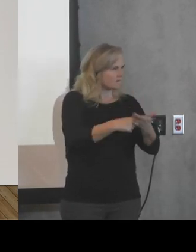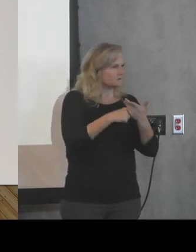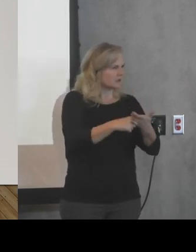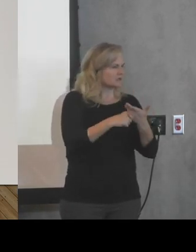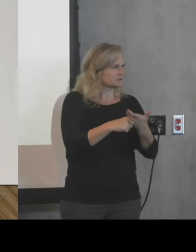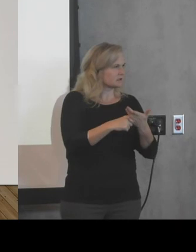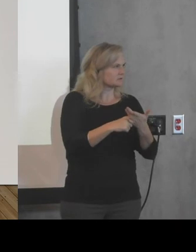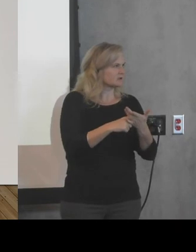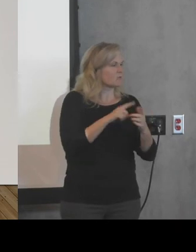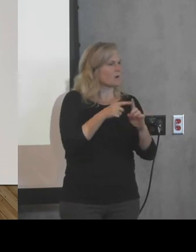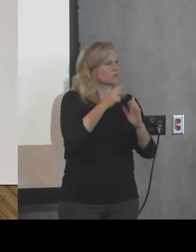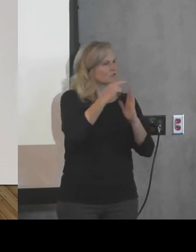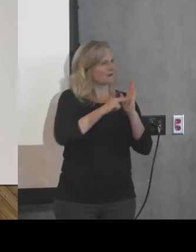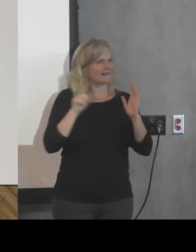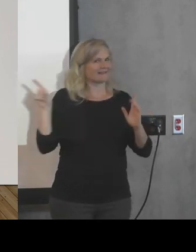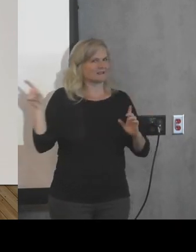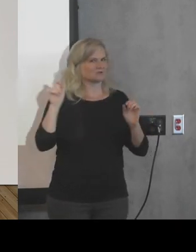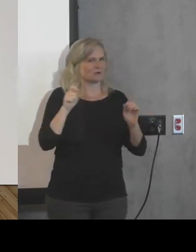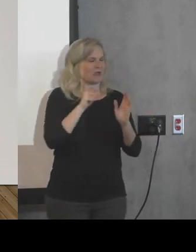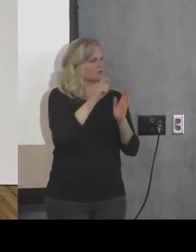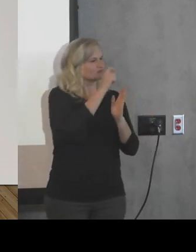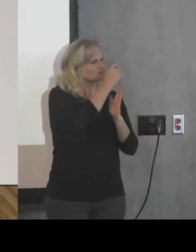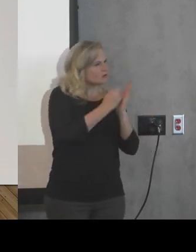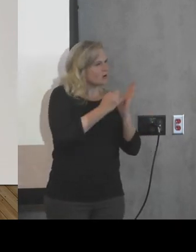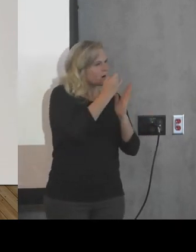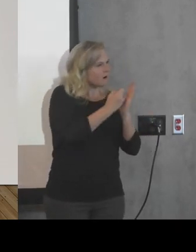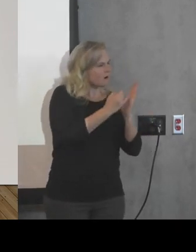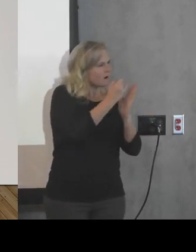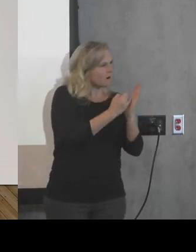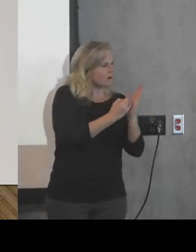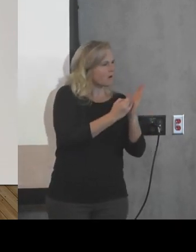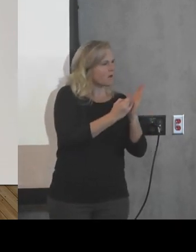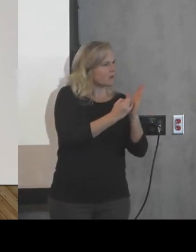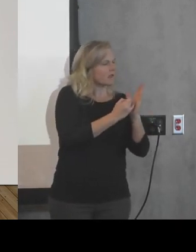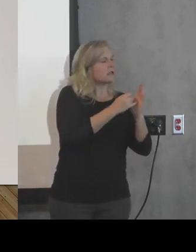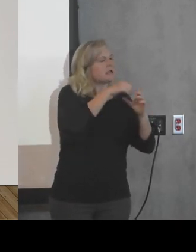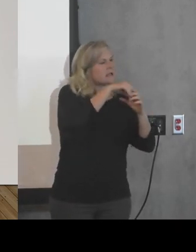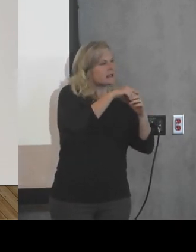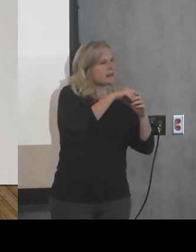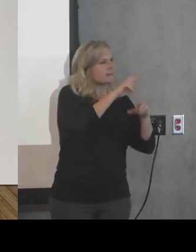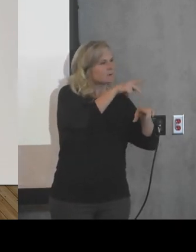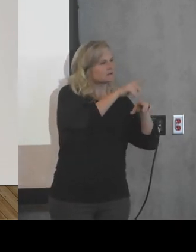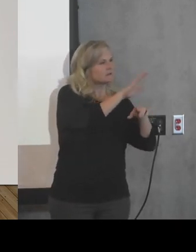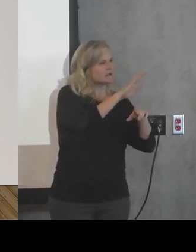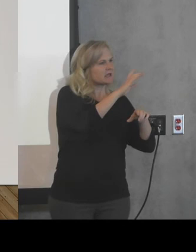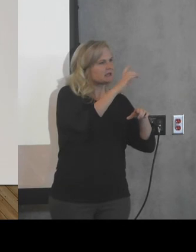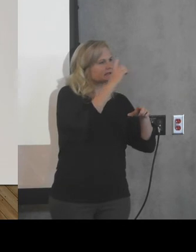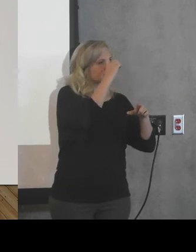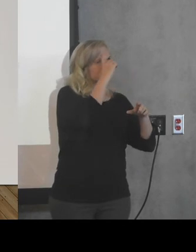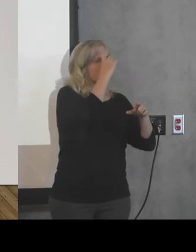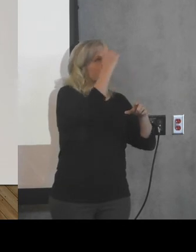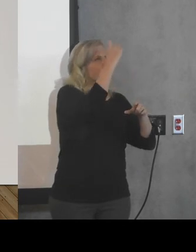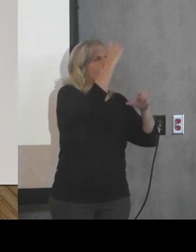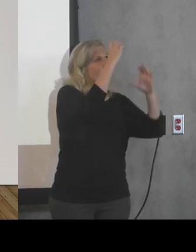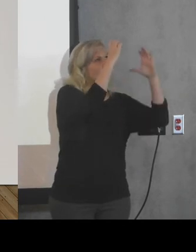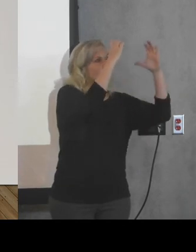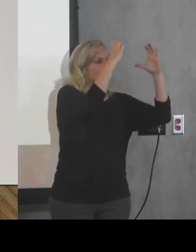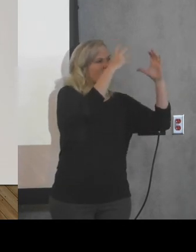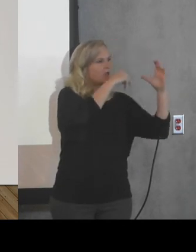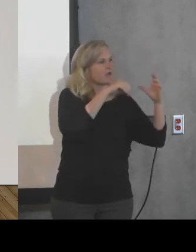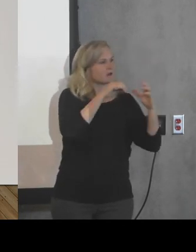in the principal's thought bubble and what's in Johnny's thought bubble. And you'll notice that comic